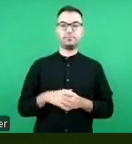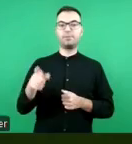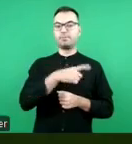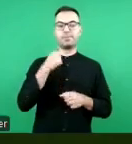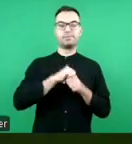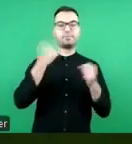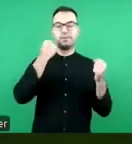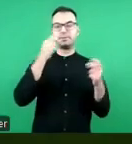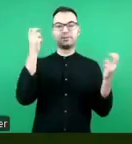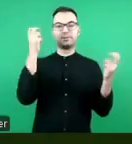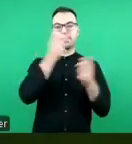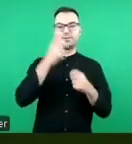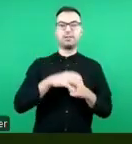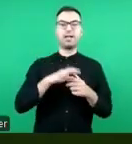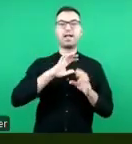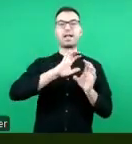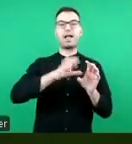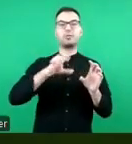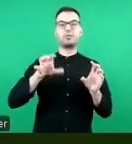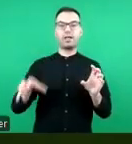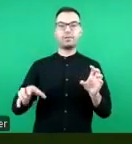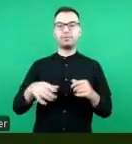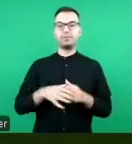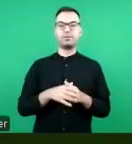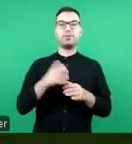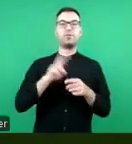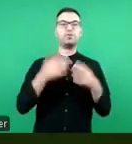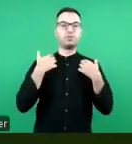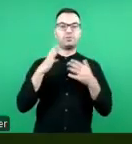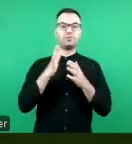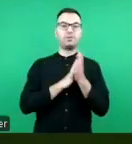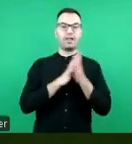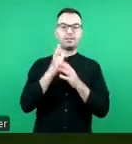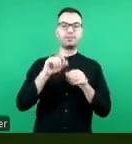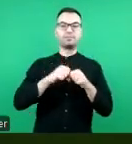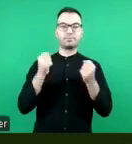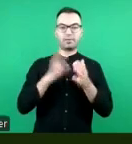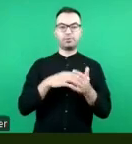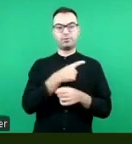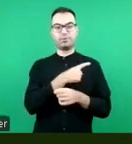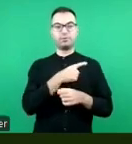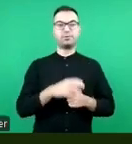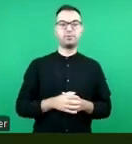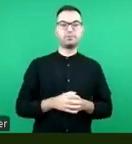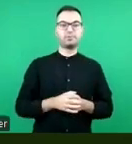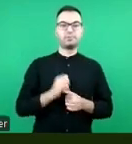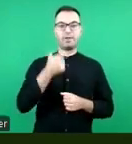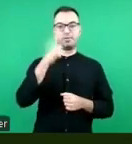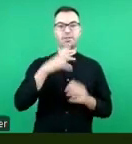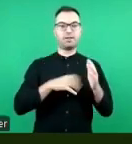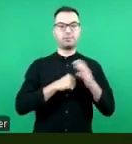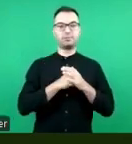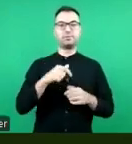fascinated by species occurring in naturally disturbed forests, like Melanophila acuminata, which is common here, as I already